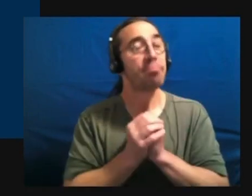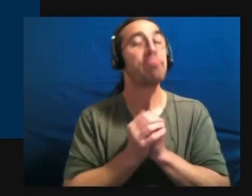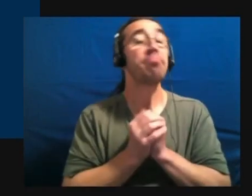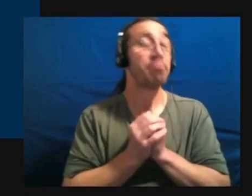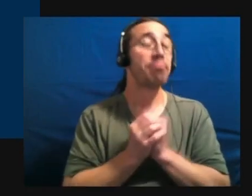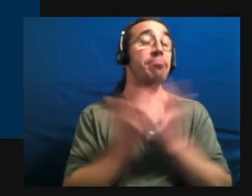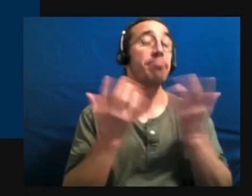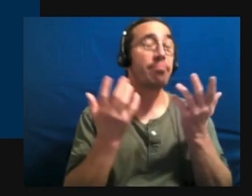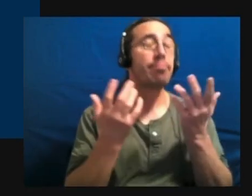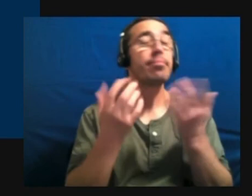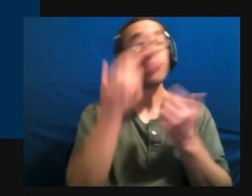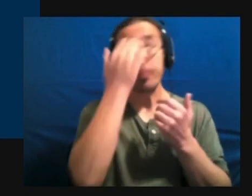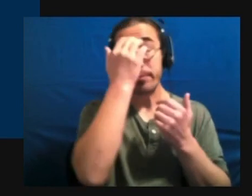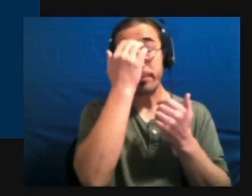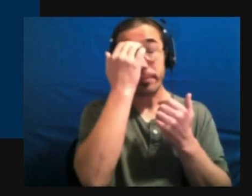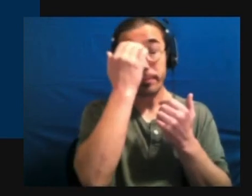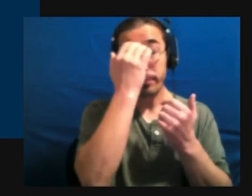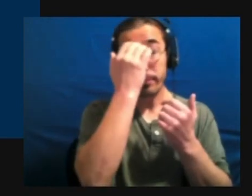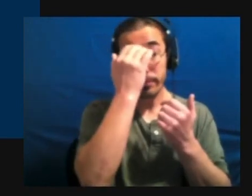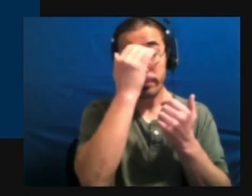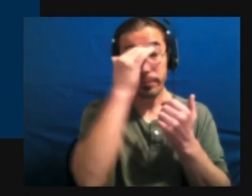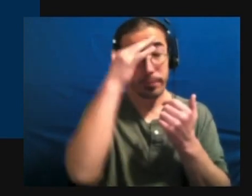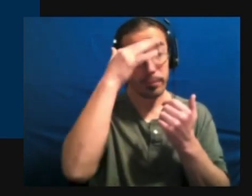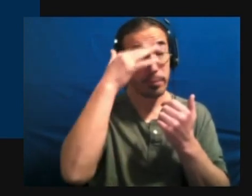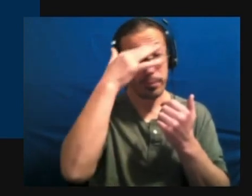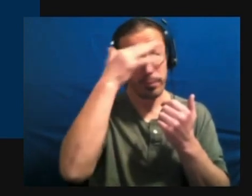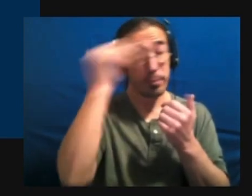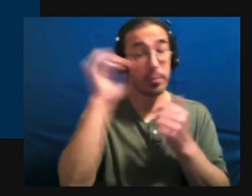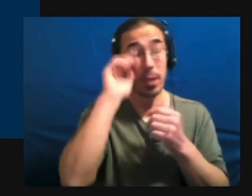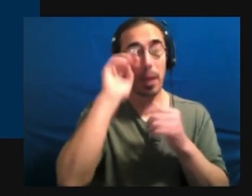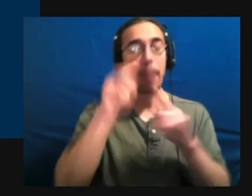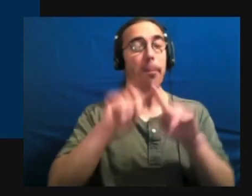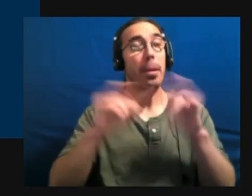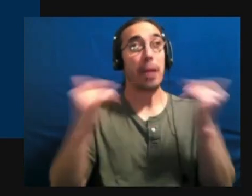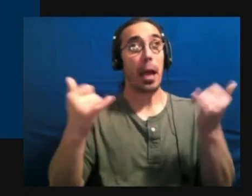to do. But now it's